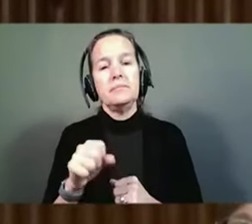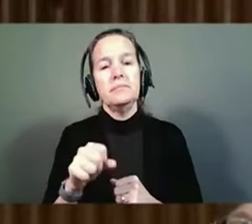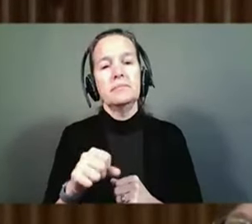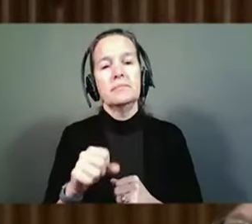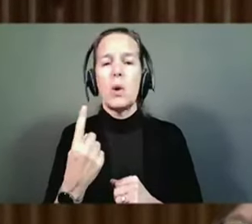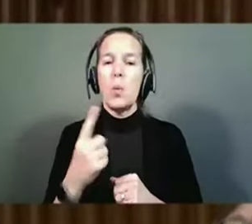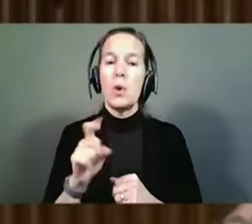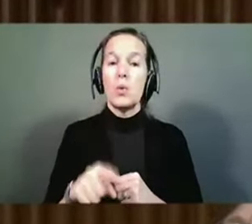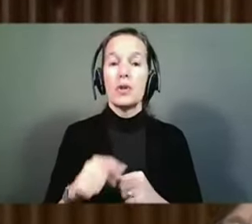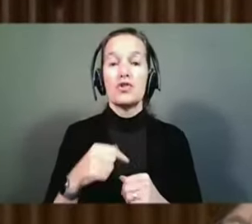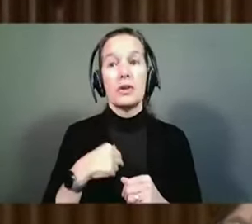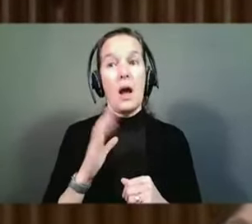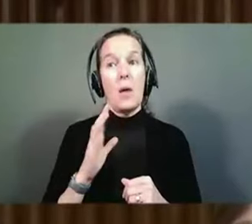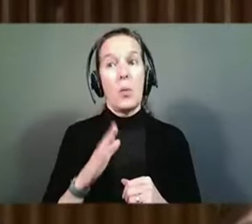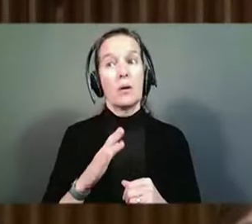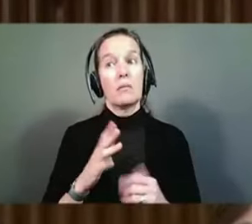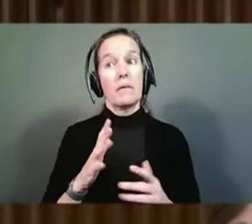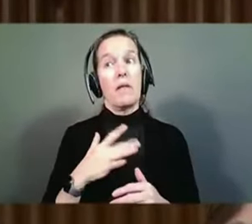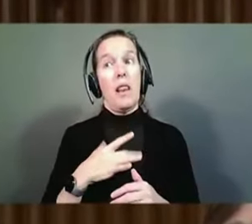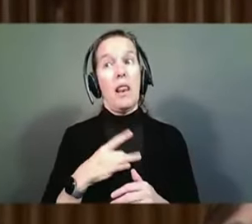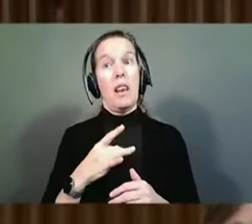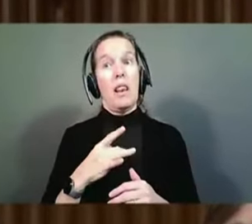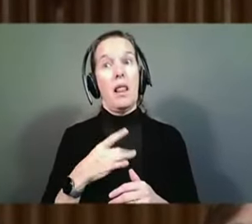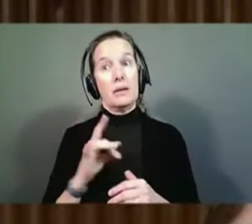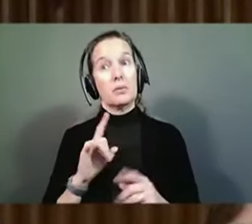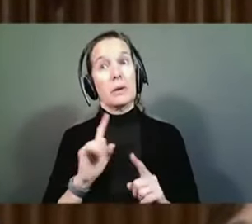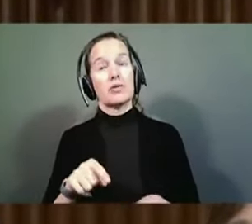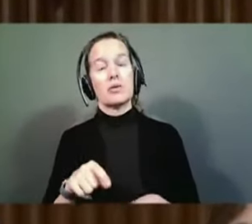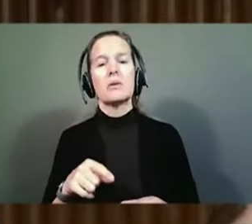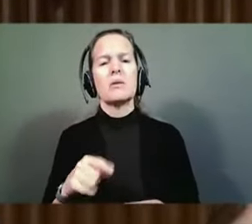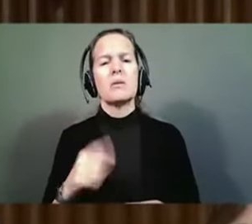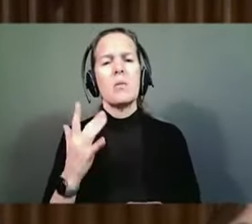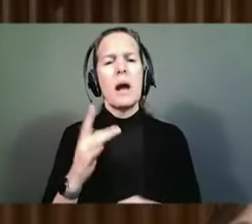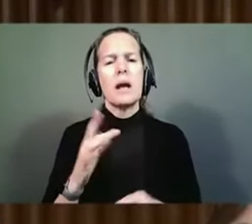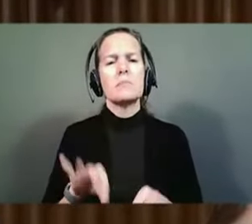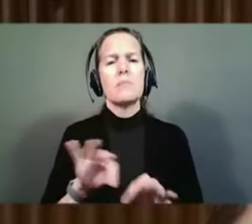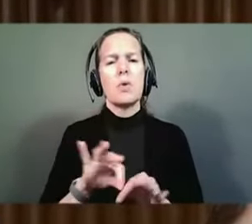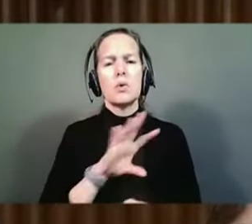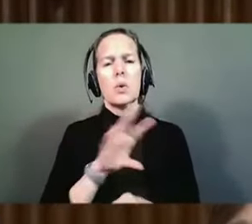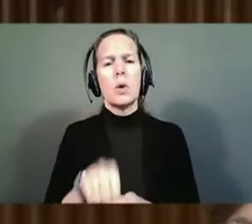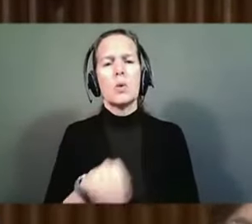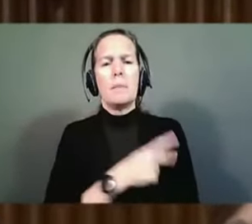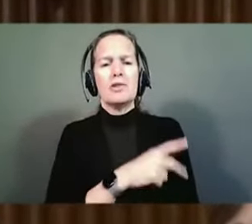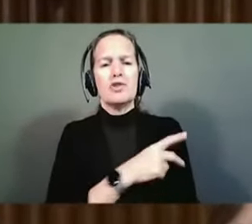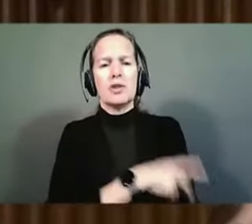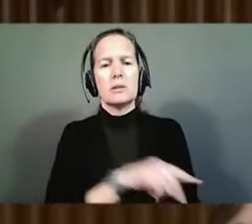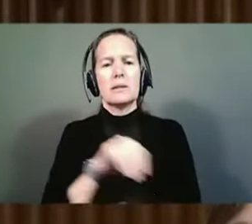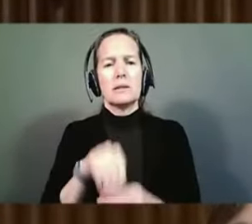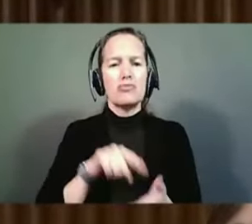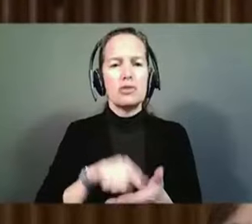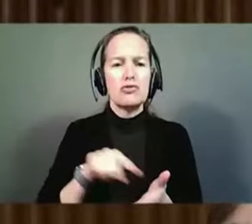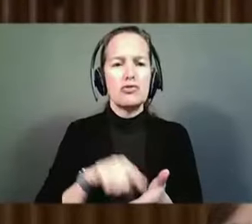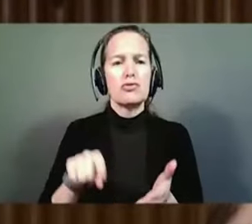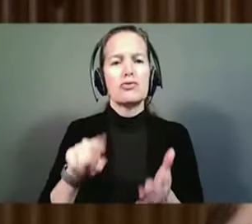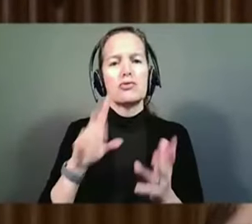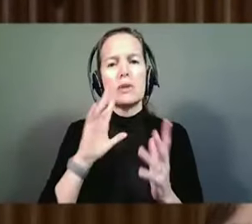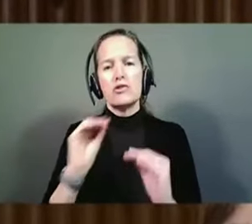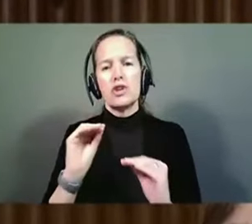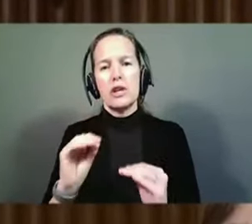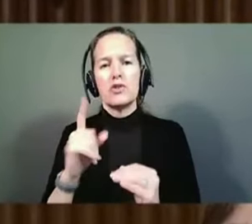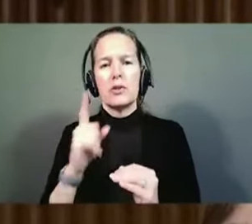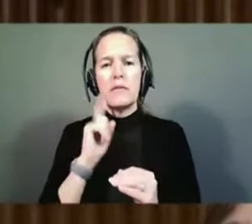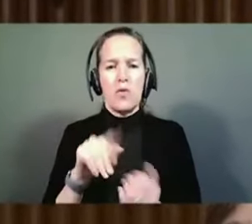to have answered is why it's important to include patients in research and education for clinicians and providers. And I